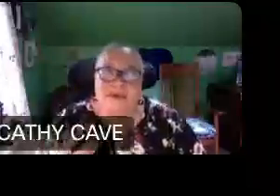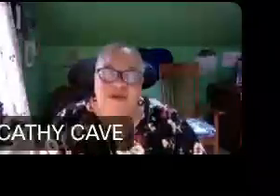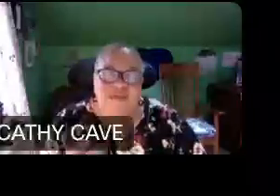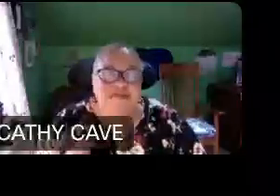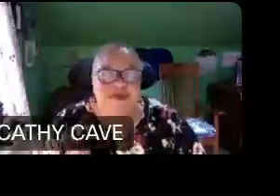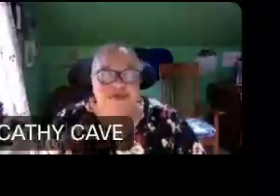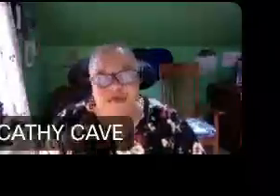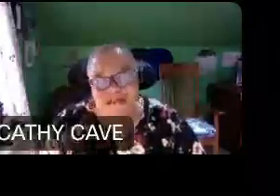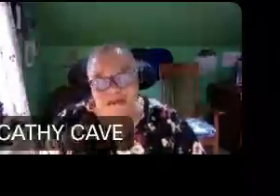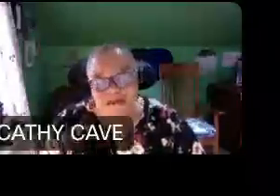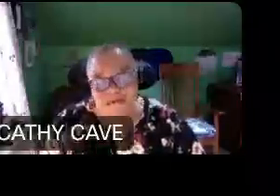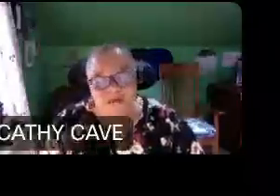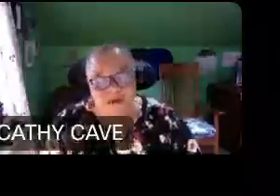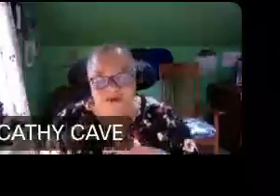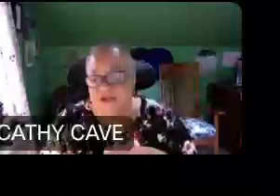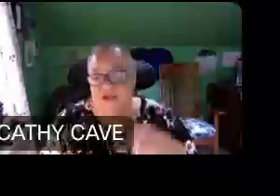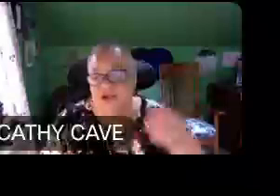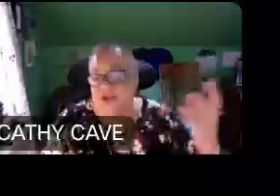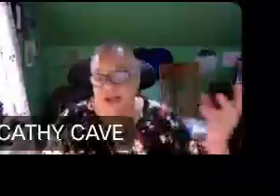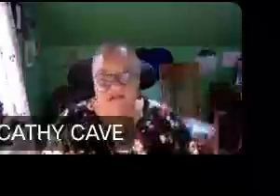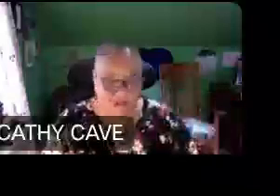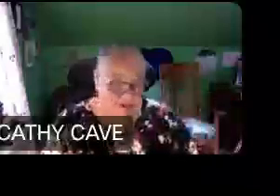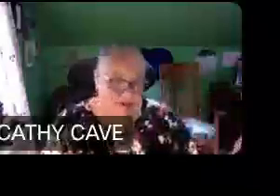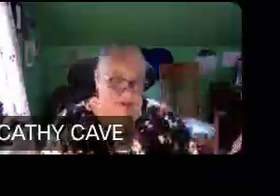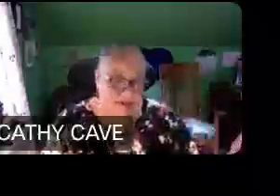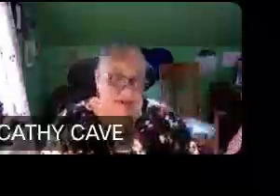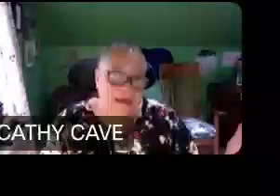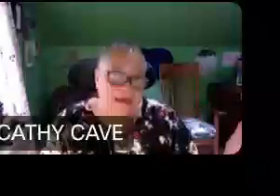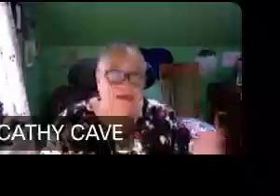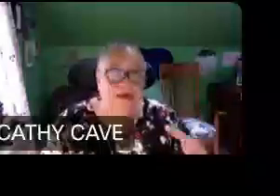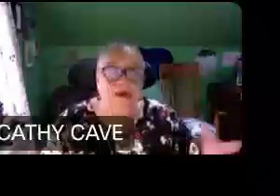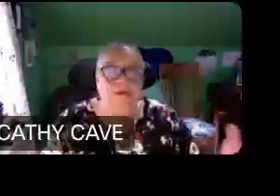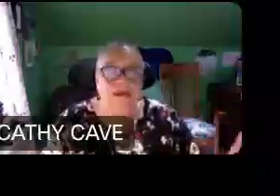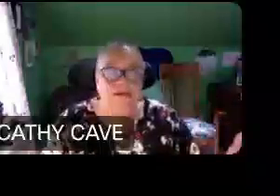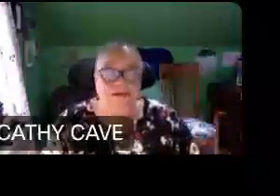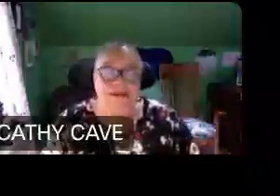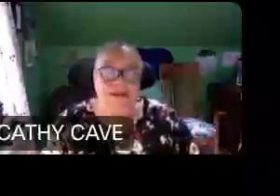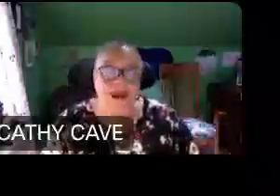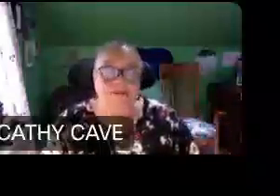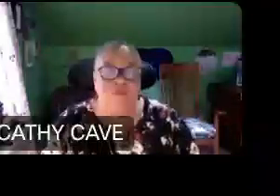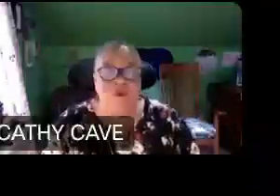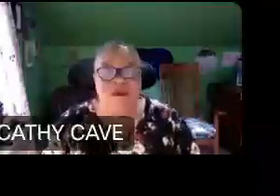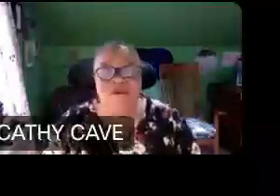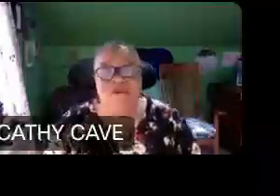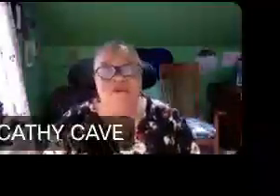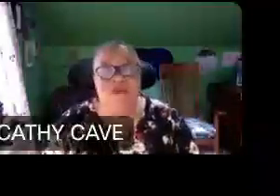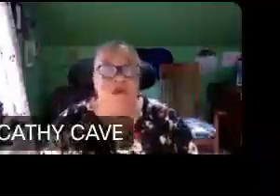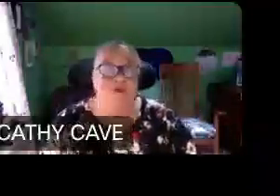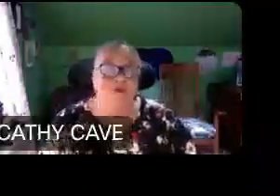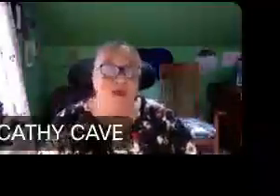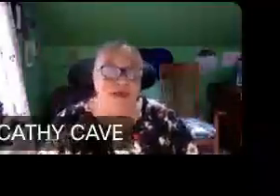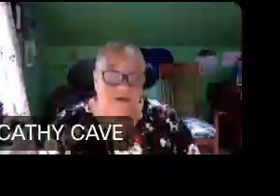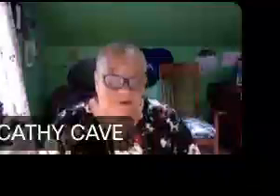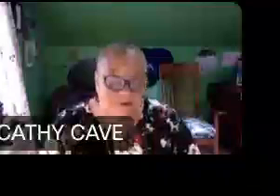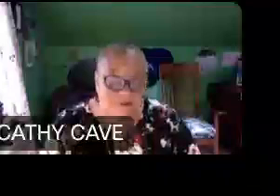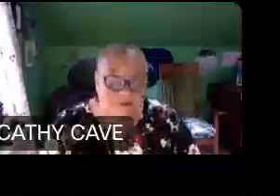where something is authentic, but we're also not sharing everything. And that there are ways to think about what do I share that would be helpful